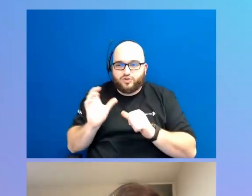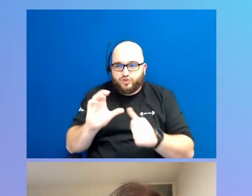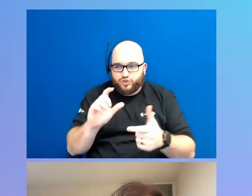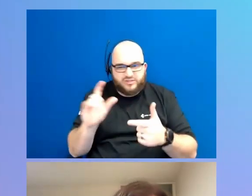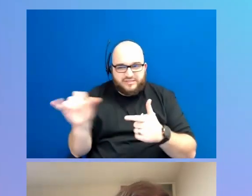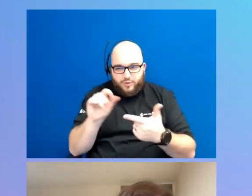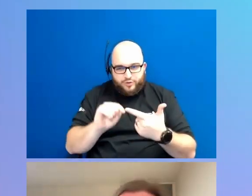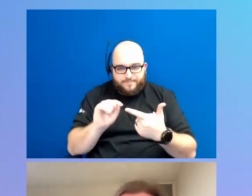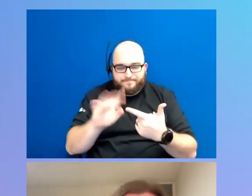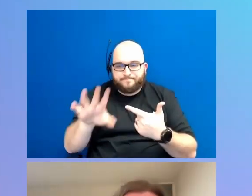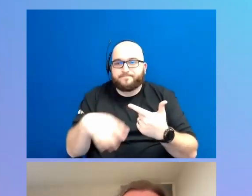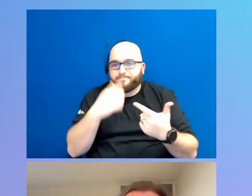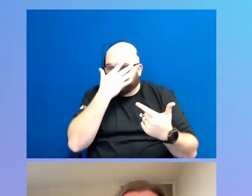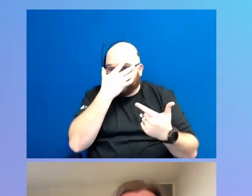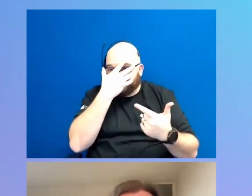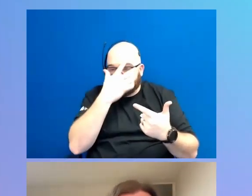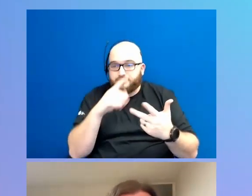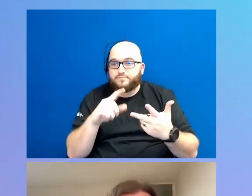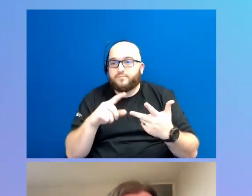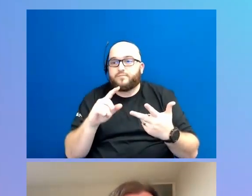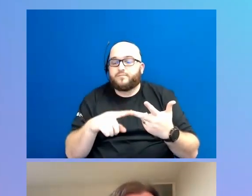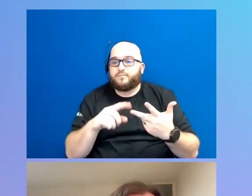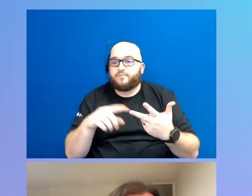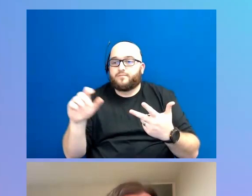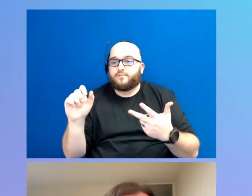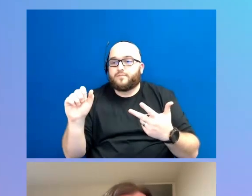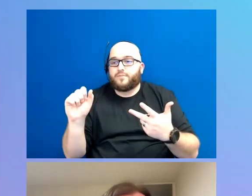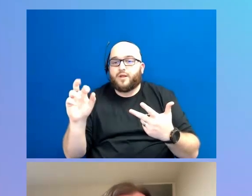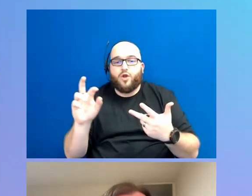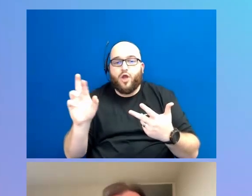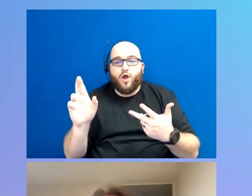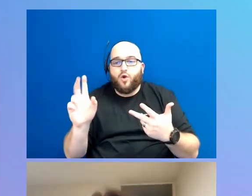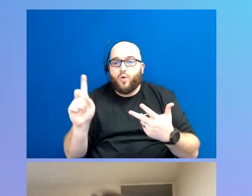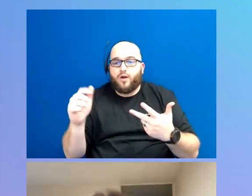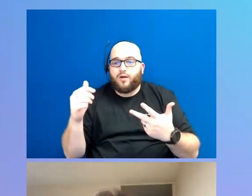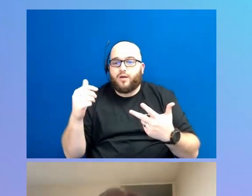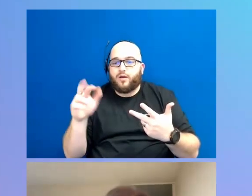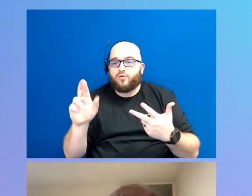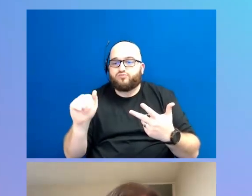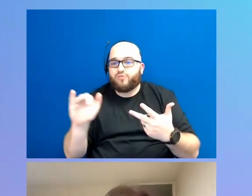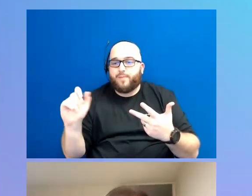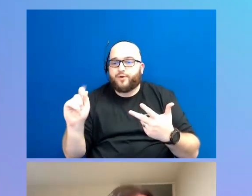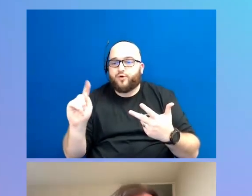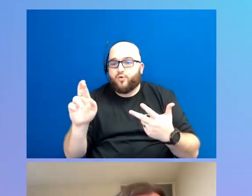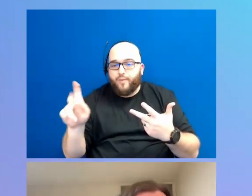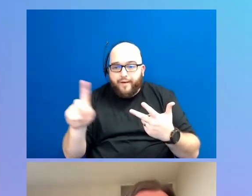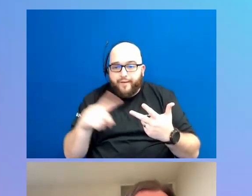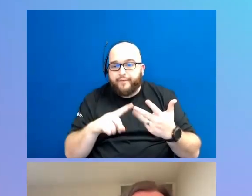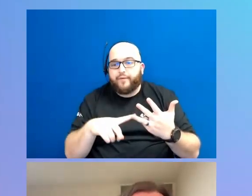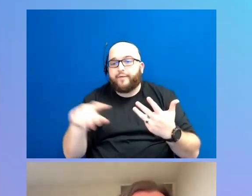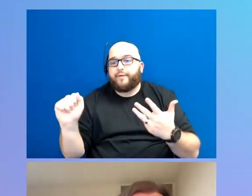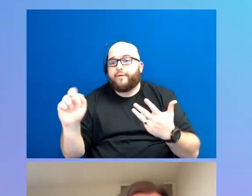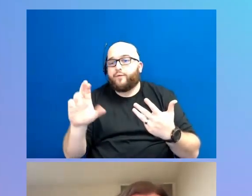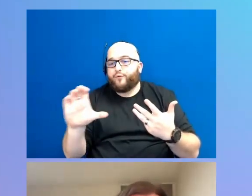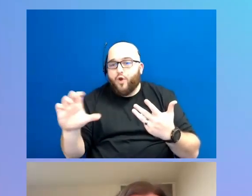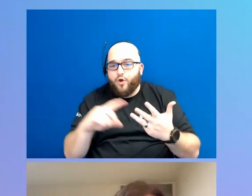thing. There's the Rabbit R1, which got a lot of hype on it recently. There's the Arc search engine. There's Multion. There's